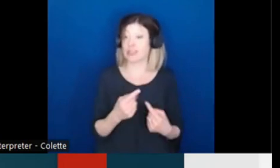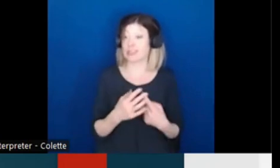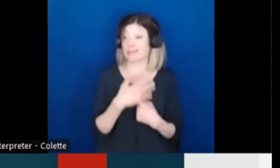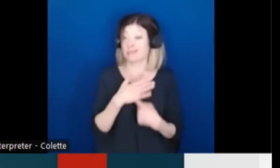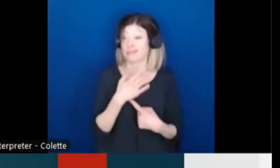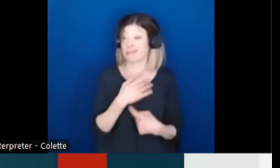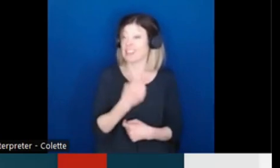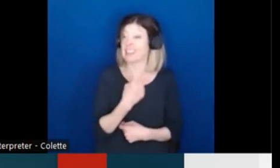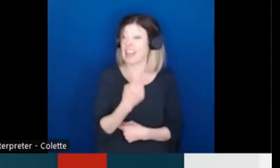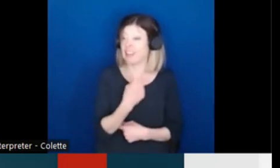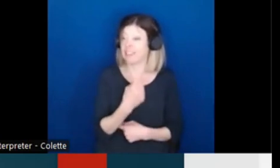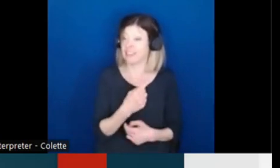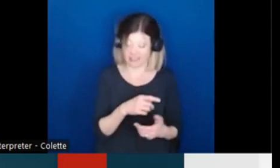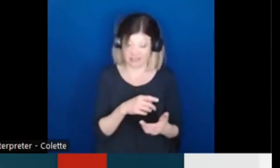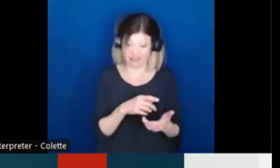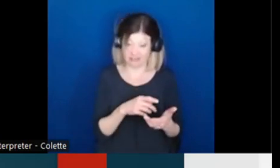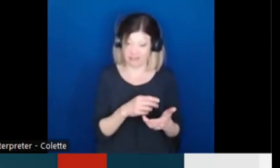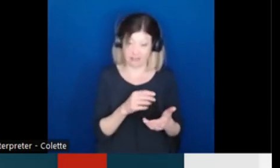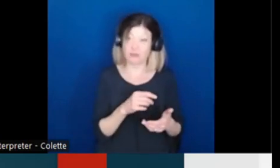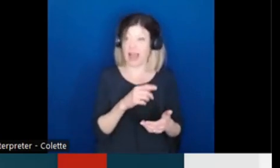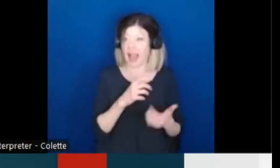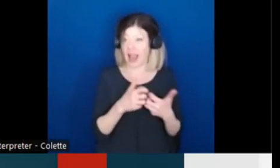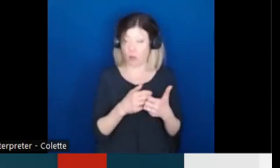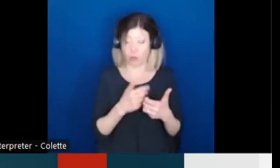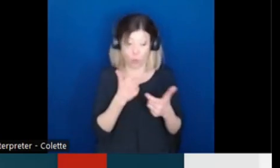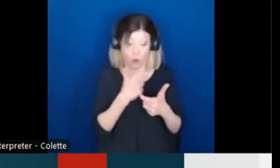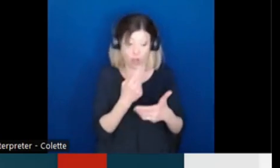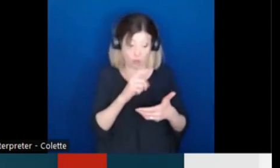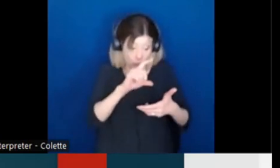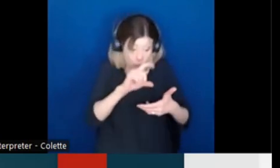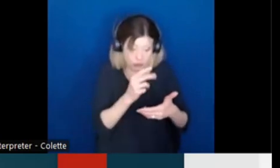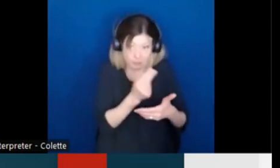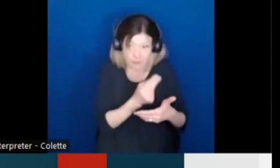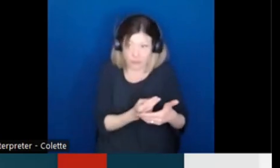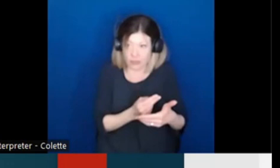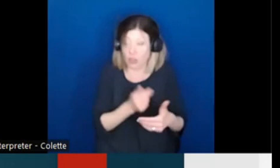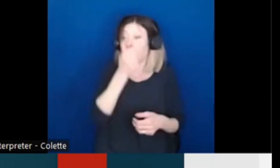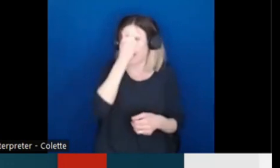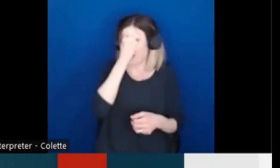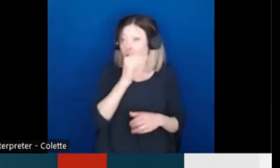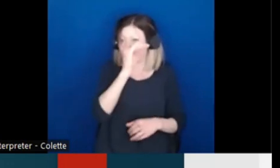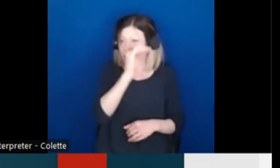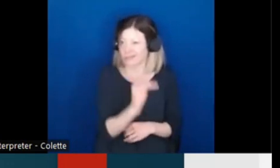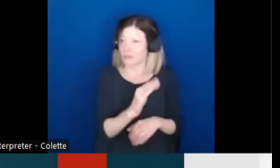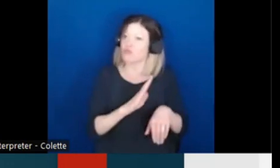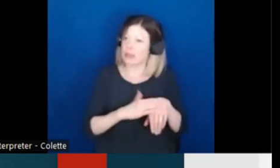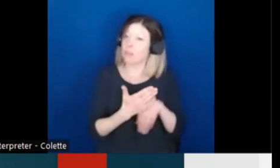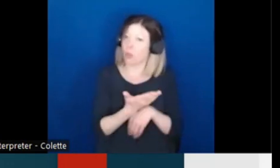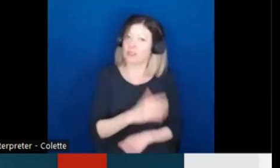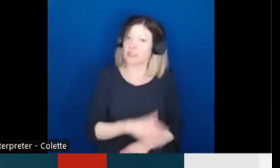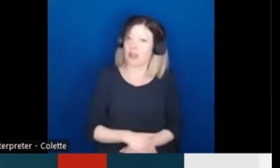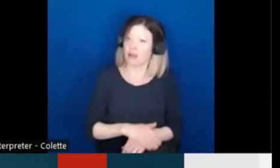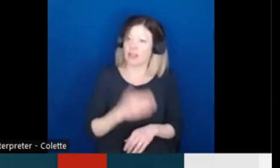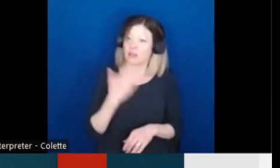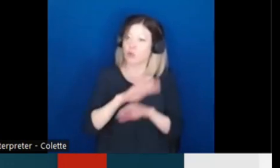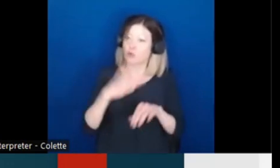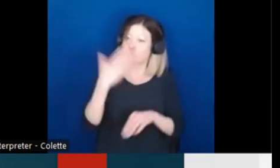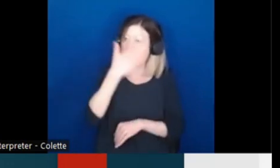expense, but it is something that we know that kind of bothered her. But anyway, a little example of Charlotte's artwork.